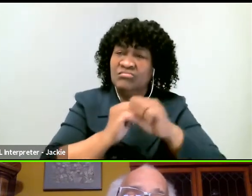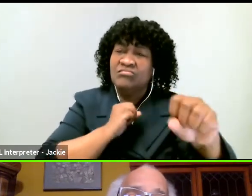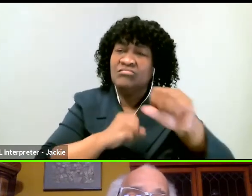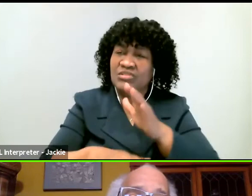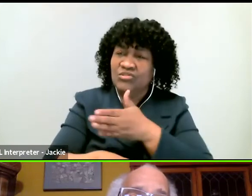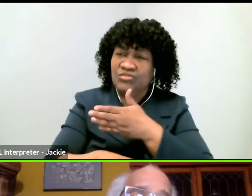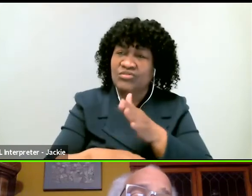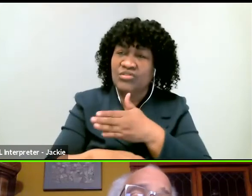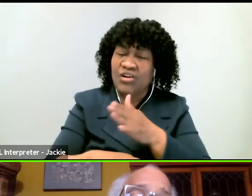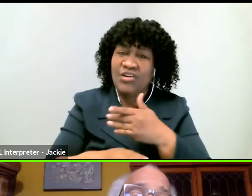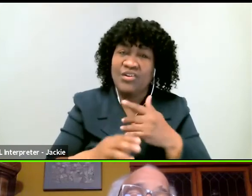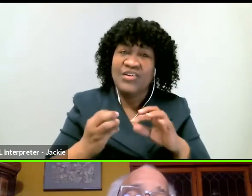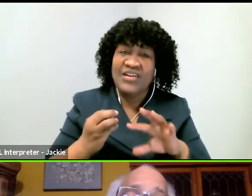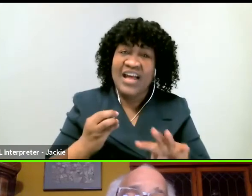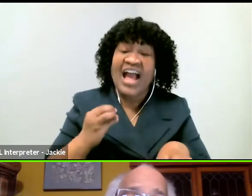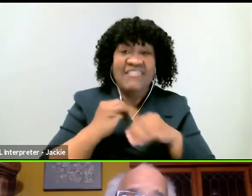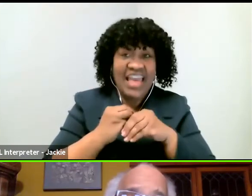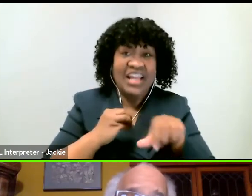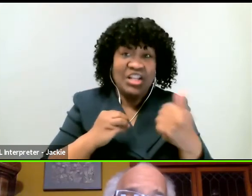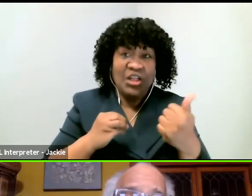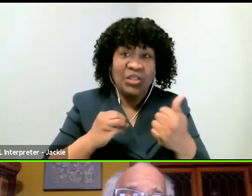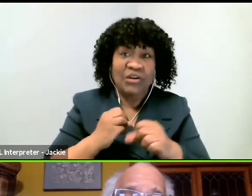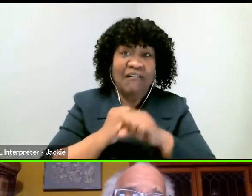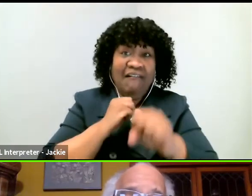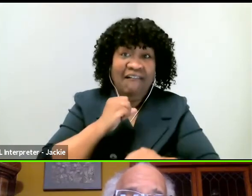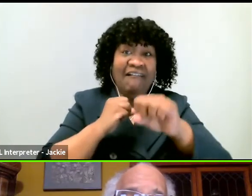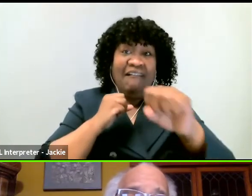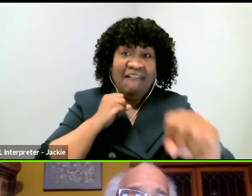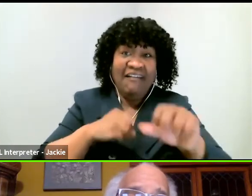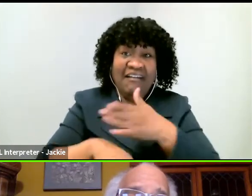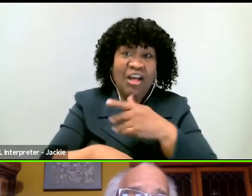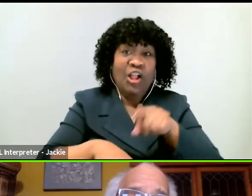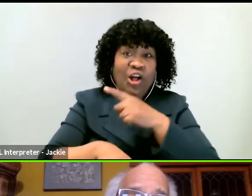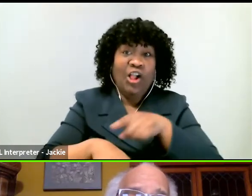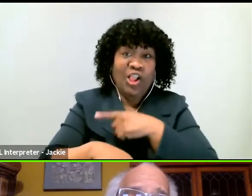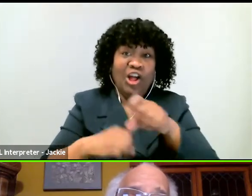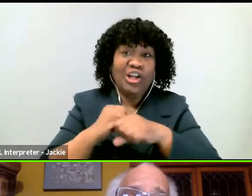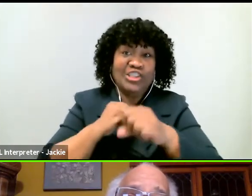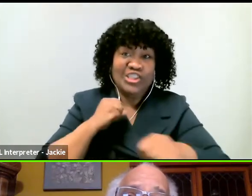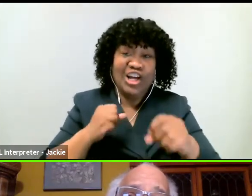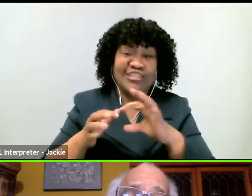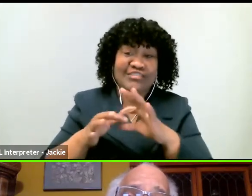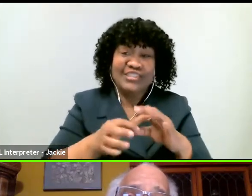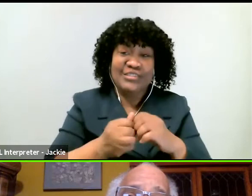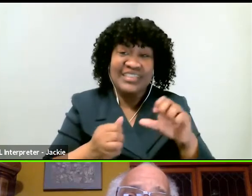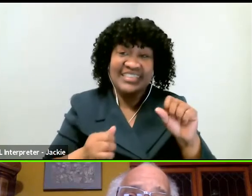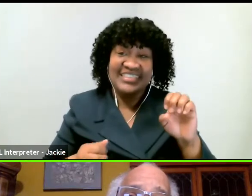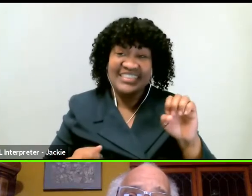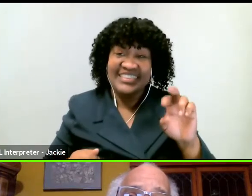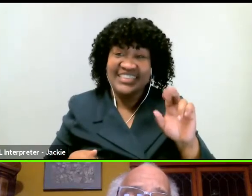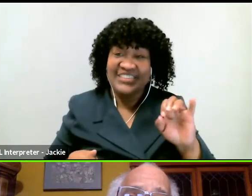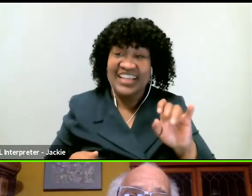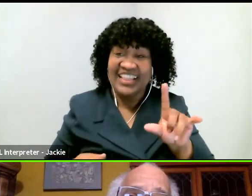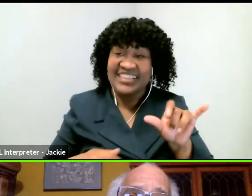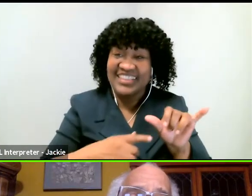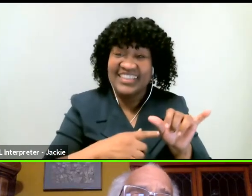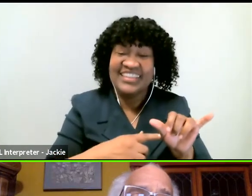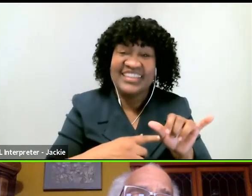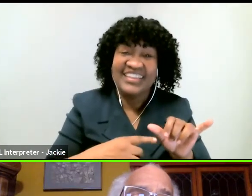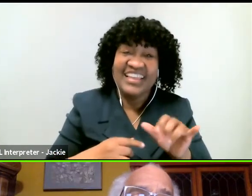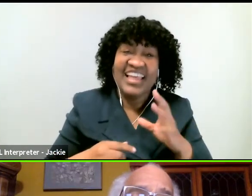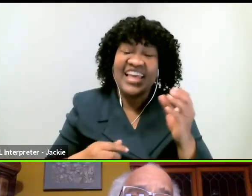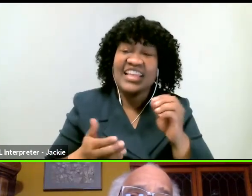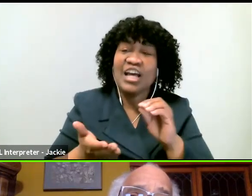I've added another long to it, the long, long song, which is certainly seriality. But I was the editor of